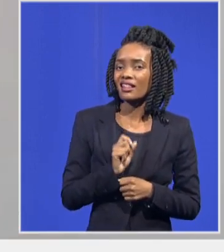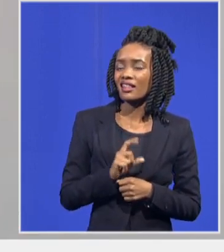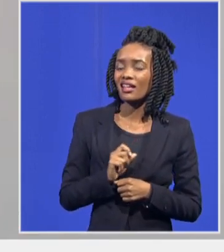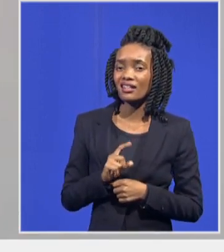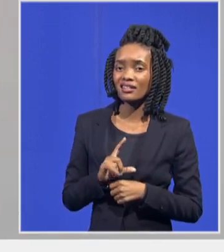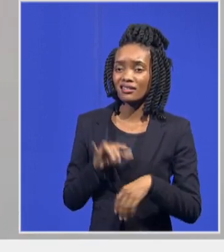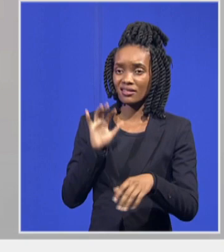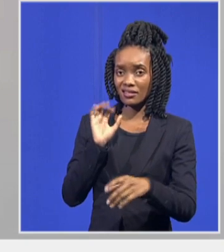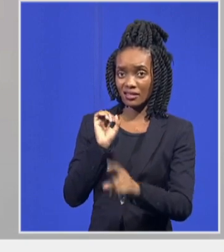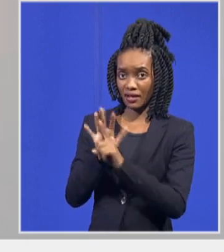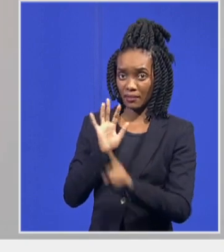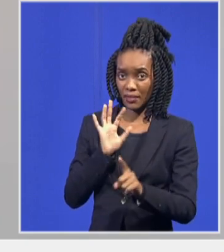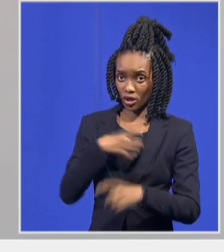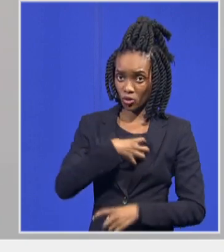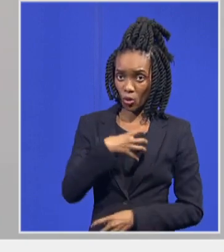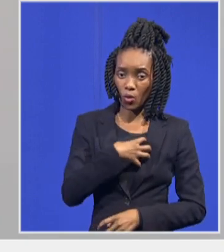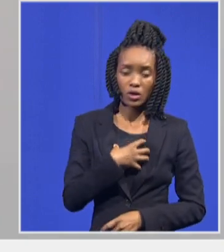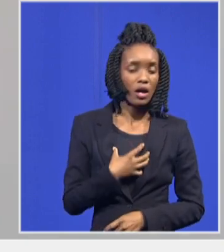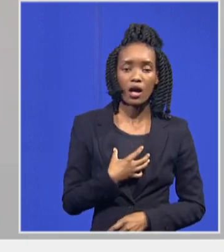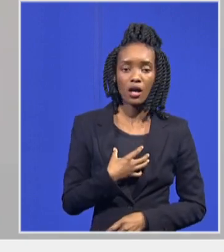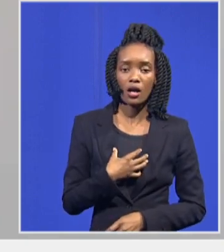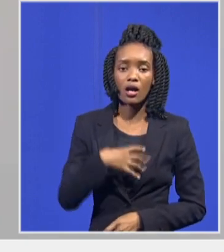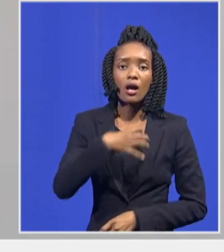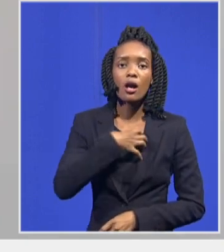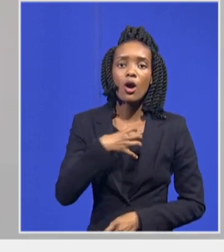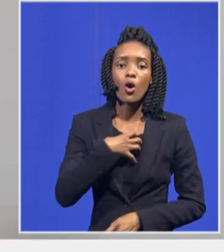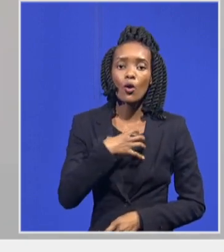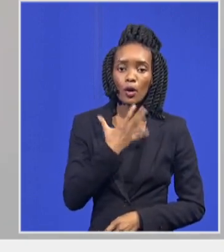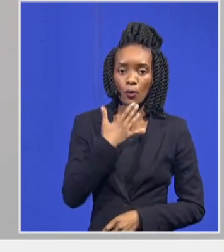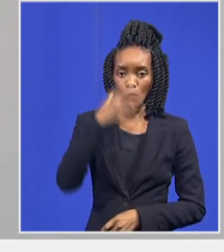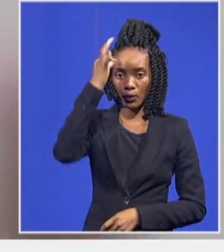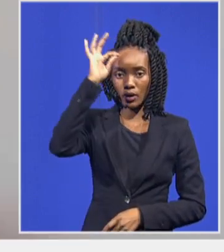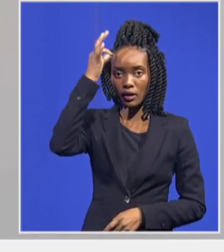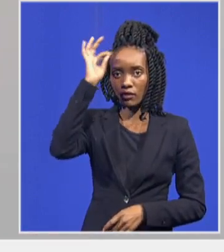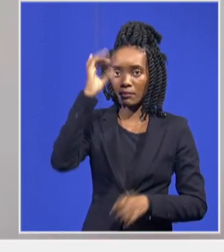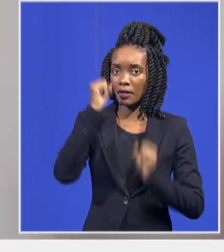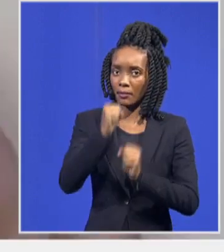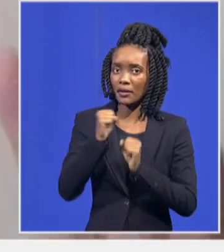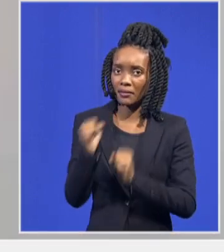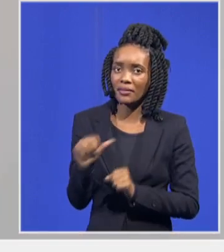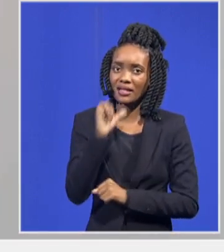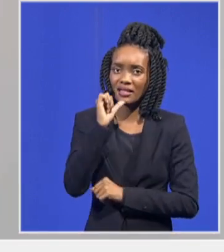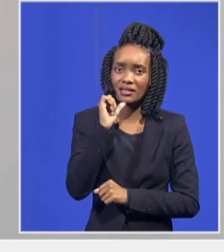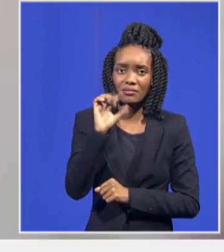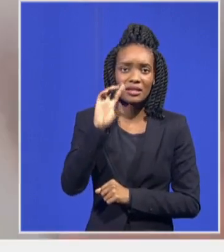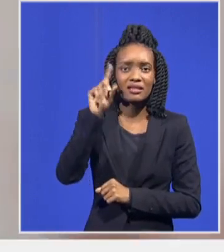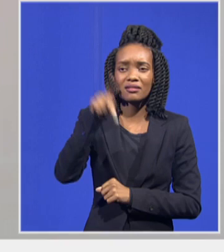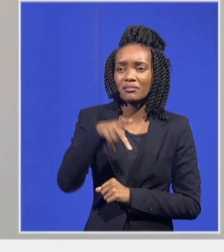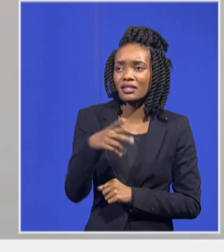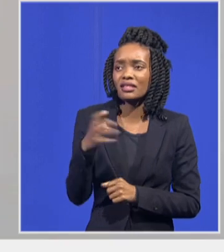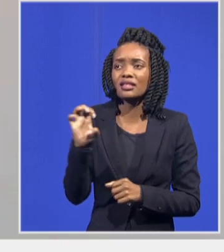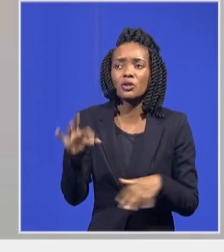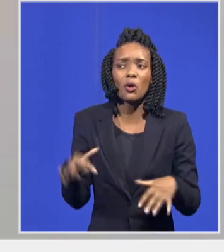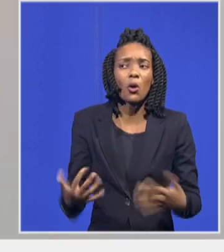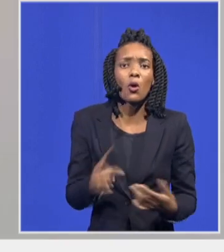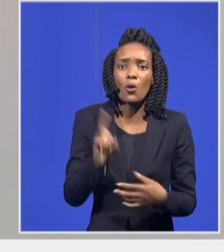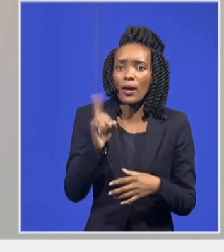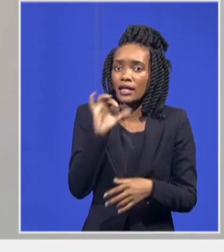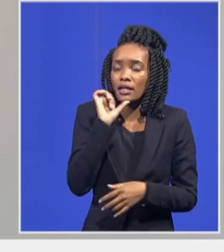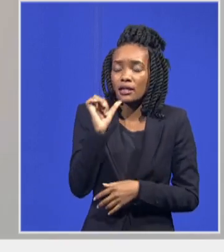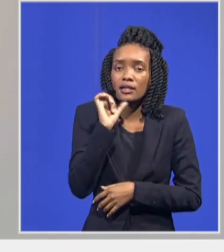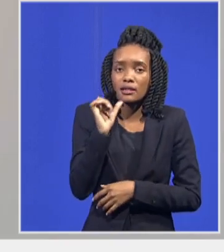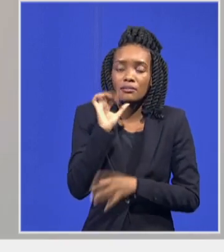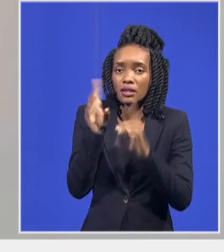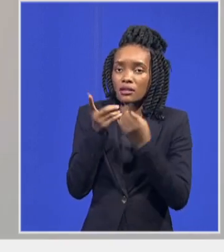of the grid. The ownership of the grid will always be the state, and whether it's DPE or someone else, it's a different matter, and at some point in time